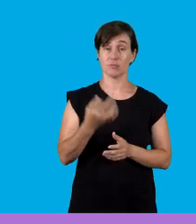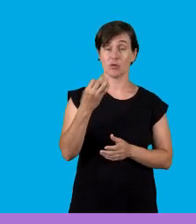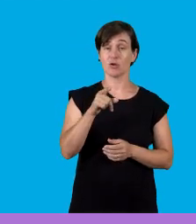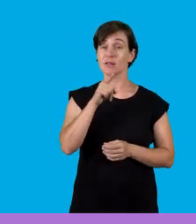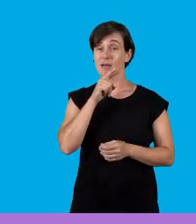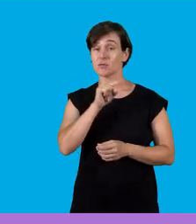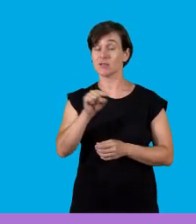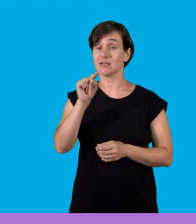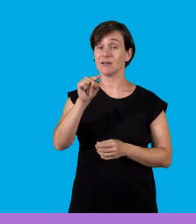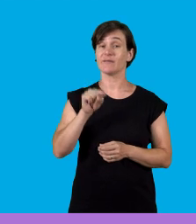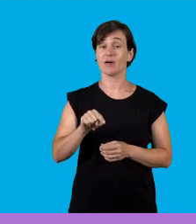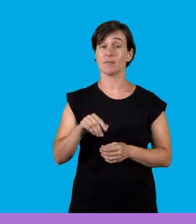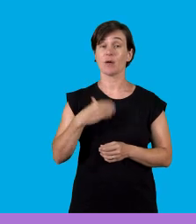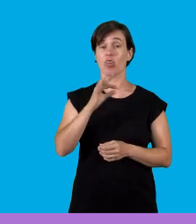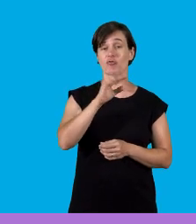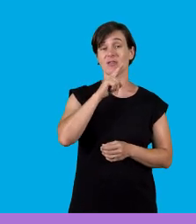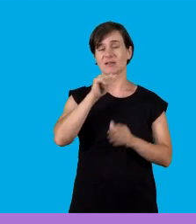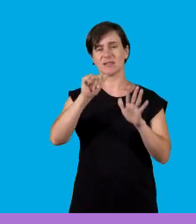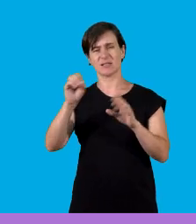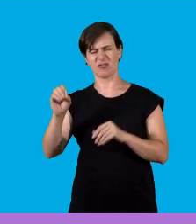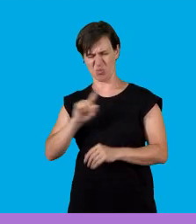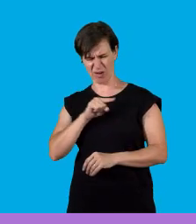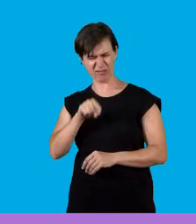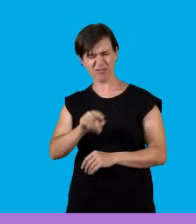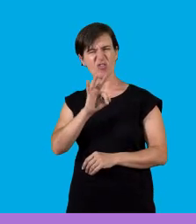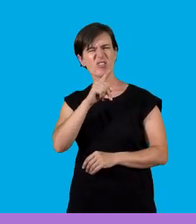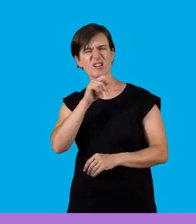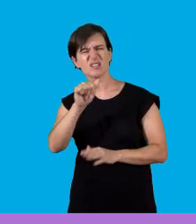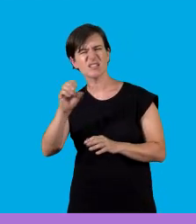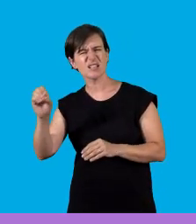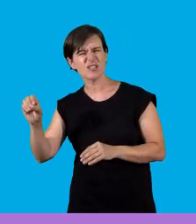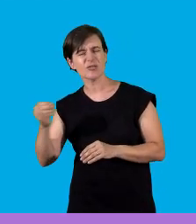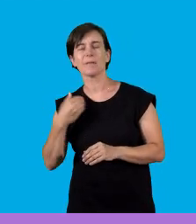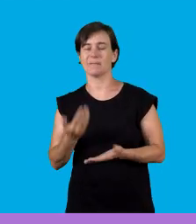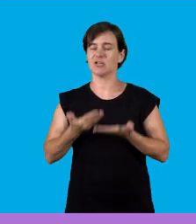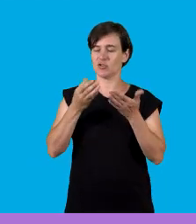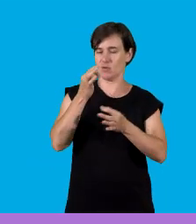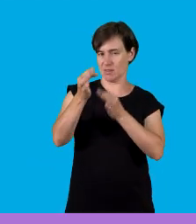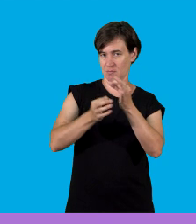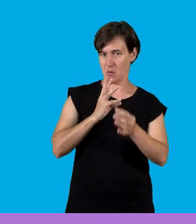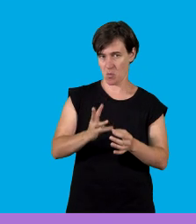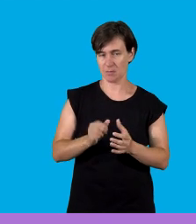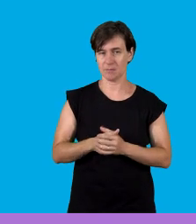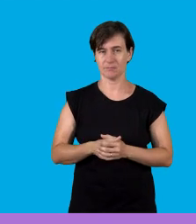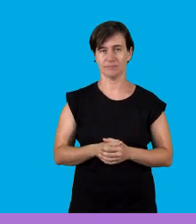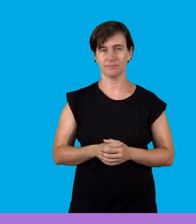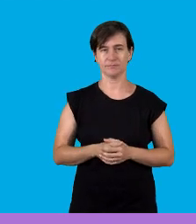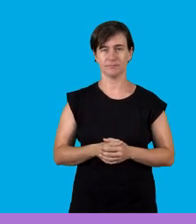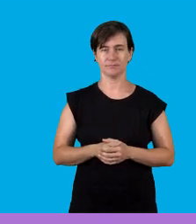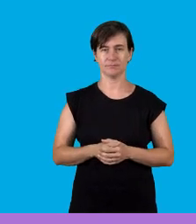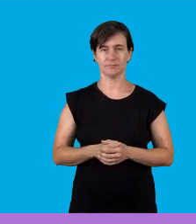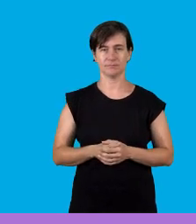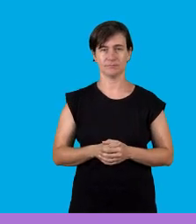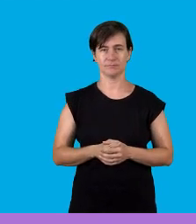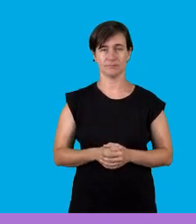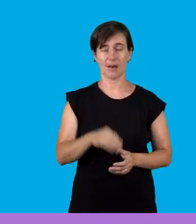30,000 divided by your 3,600. How did I get to that? And I'll quickly write it here. Remember, from